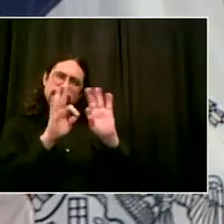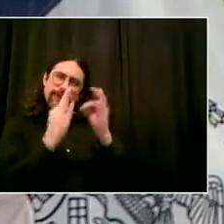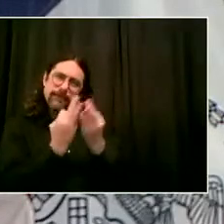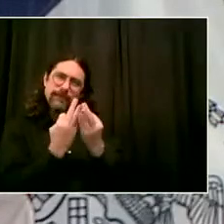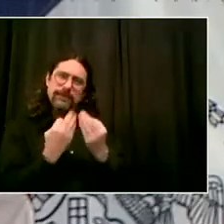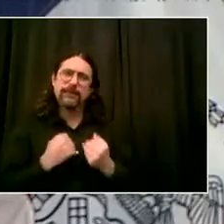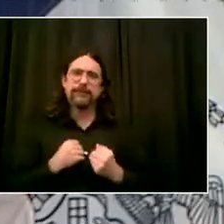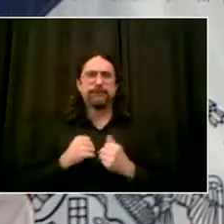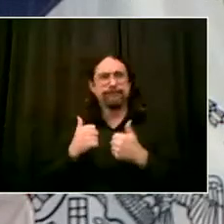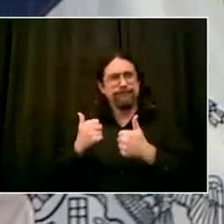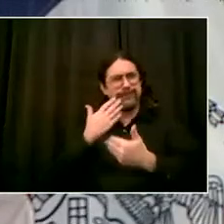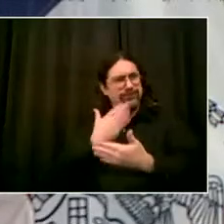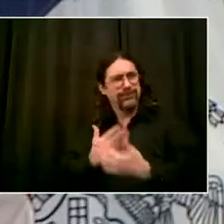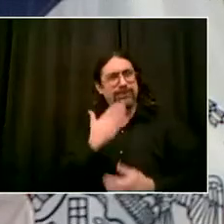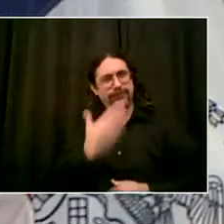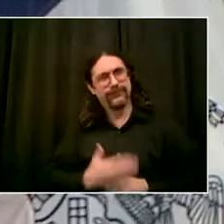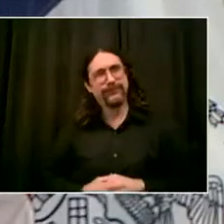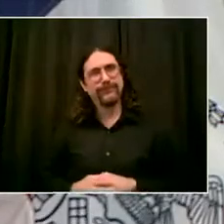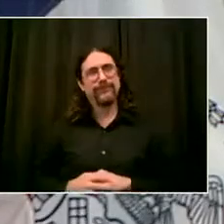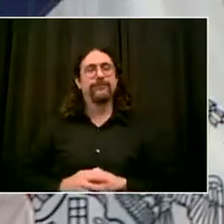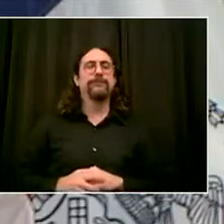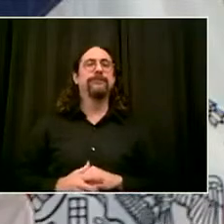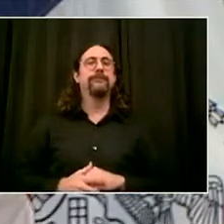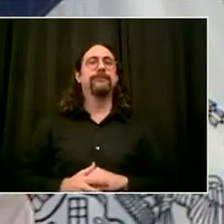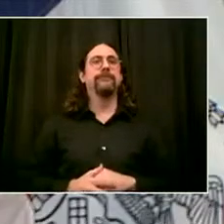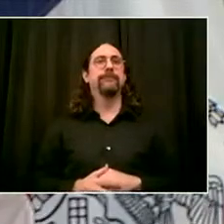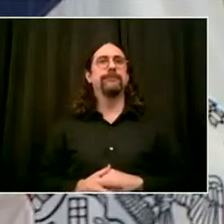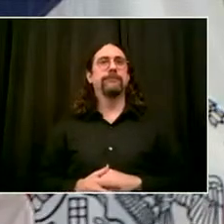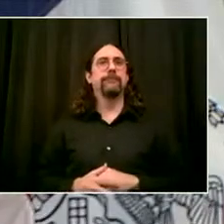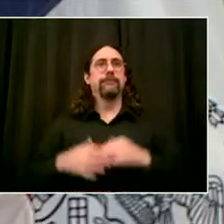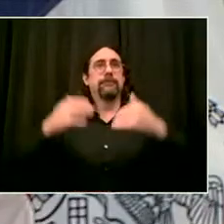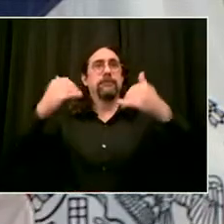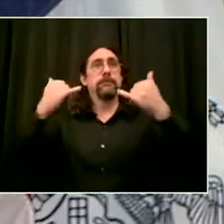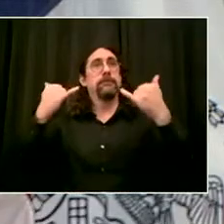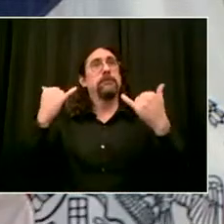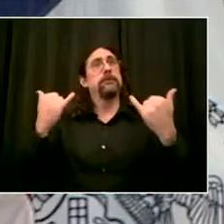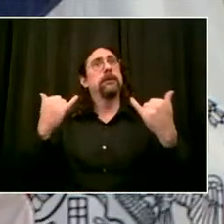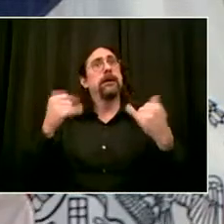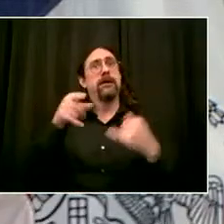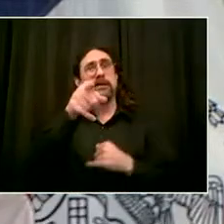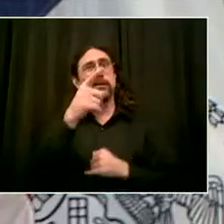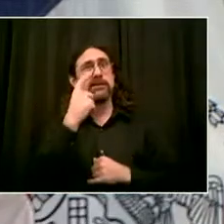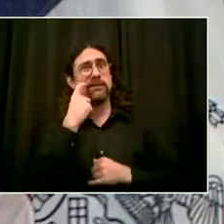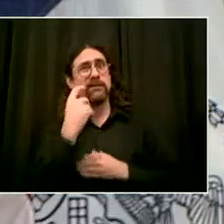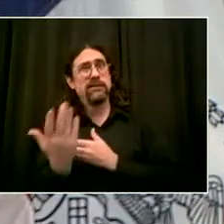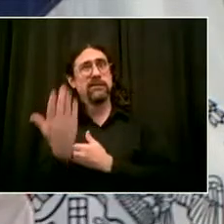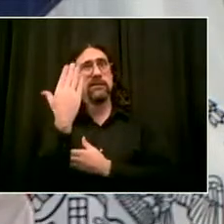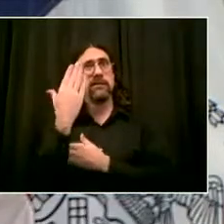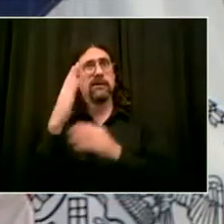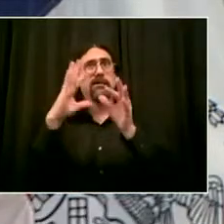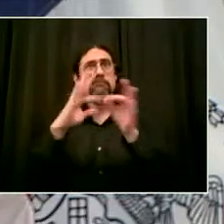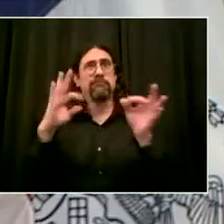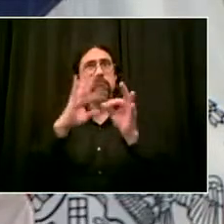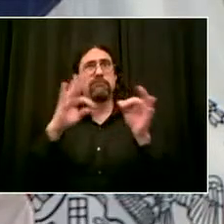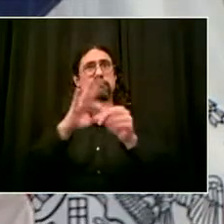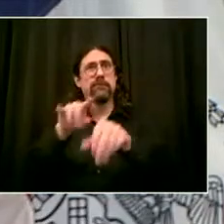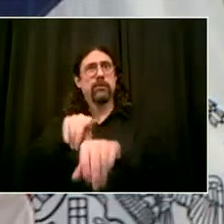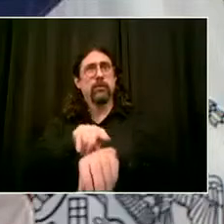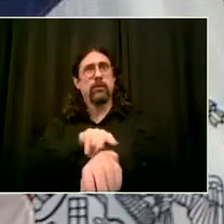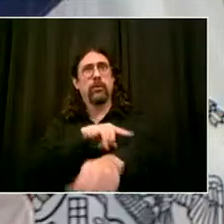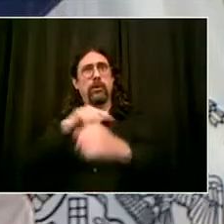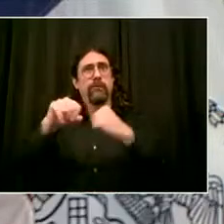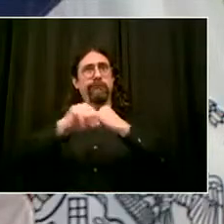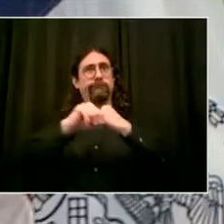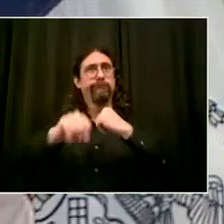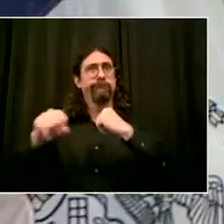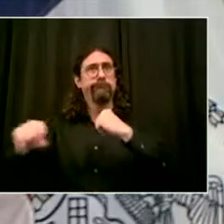on uh the question is which of the two cities do Asians belong to and I asked this because your actions on specialized high schools which was dropped